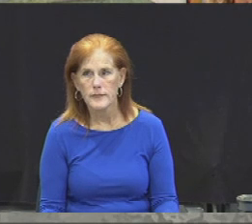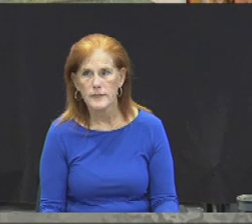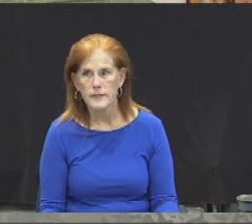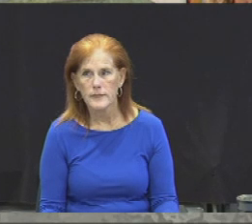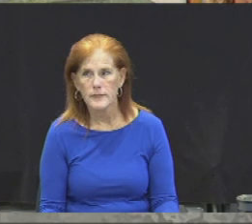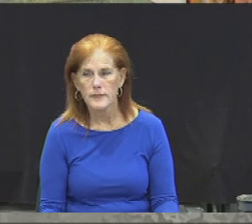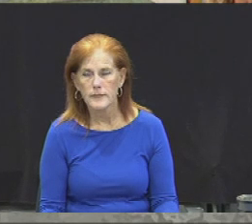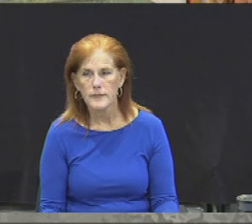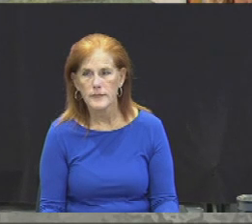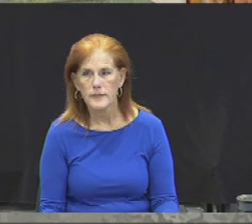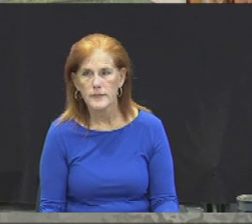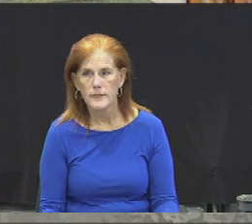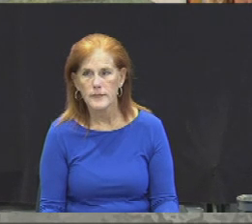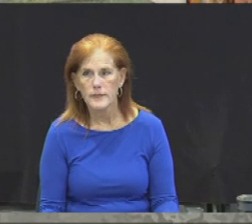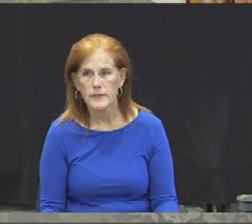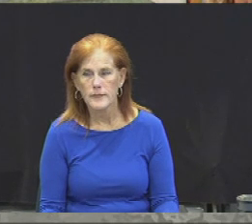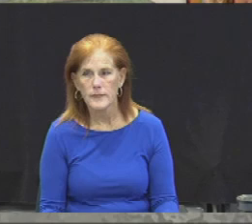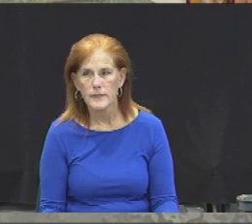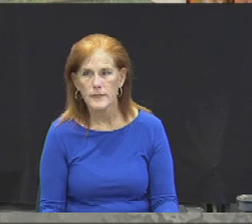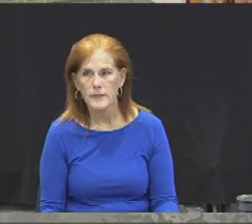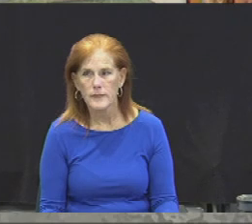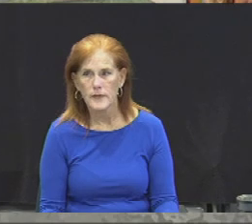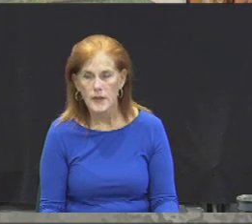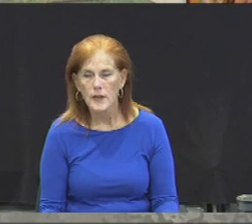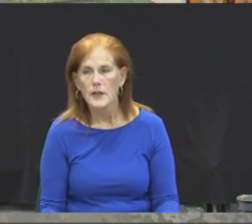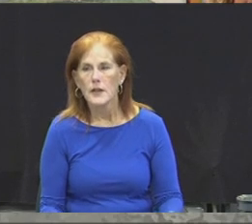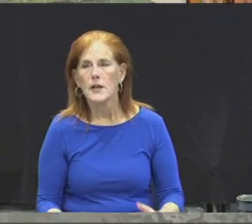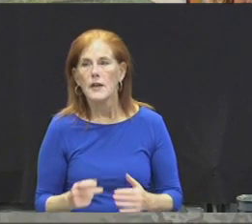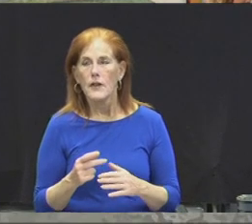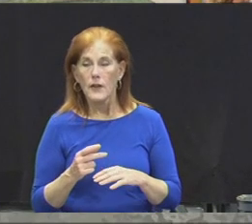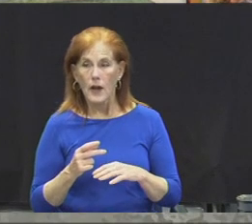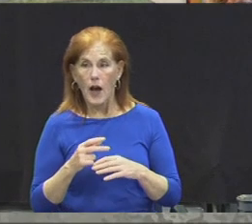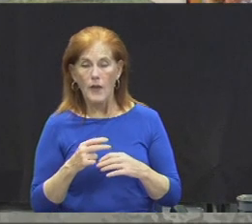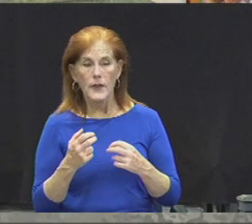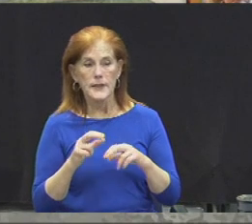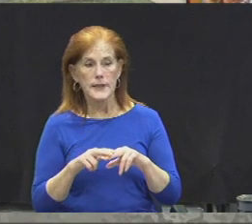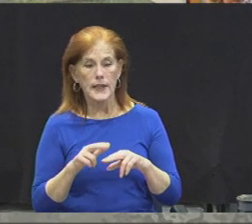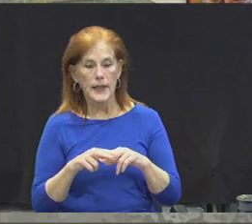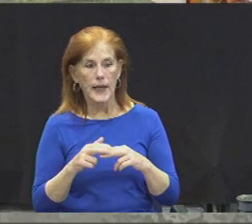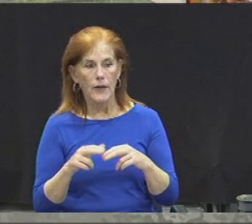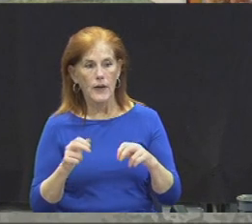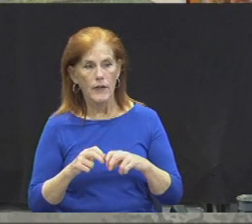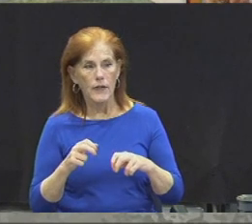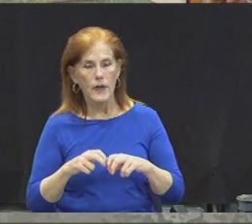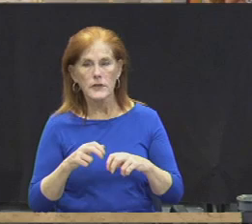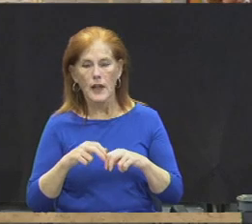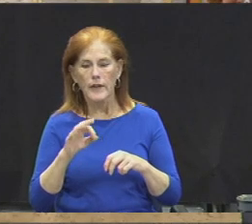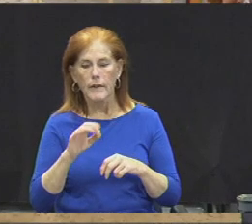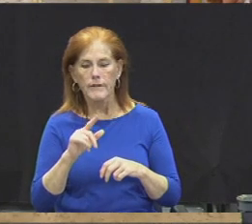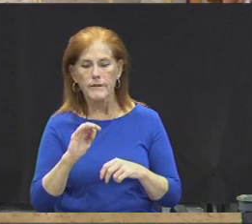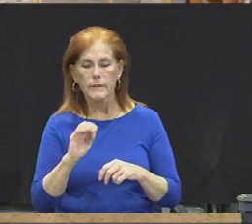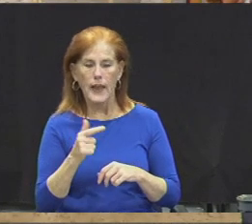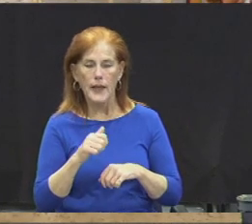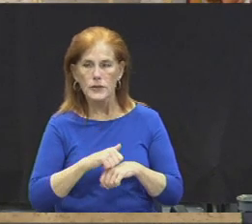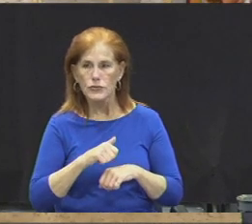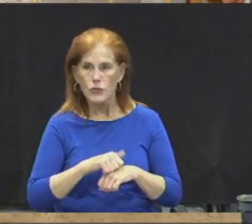Paving, I should say, as well as hard paving in both concrete and flagstone around the seating areas.